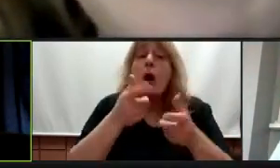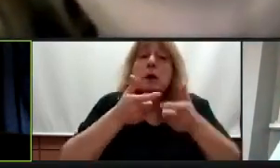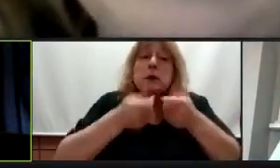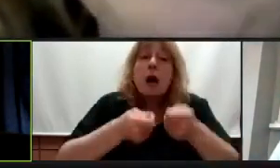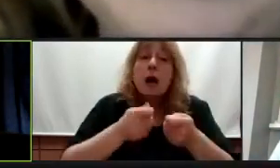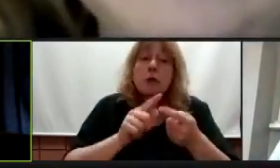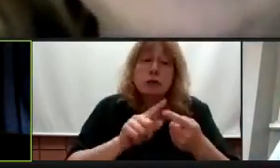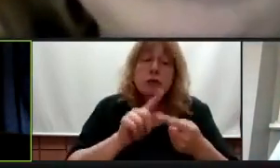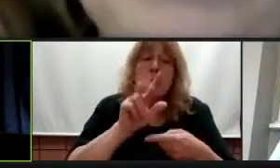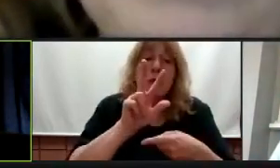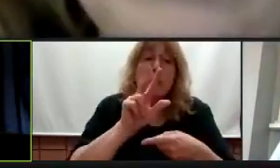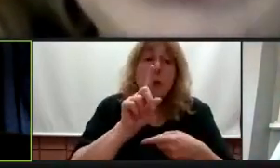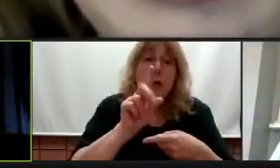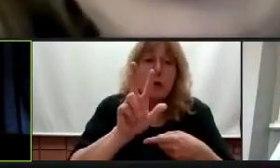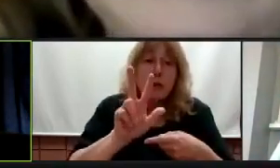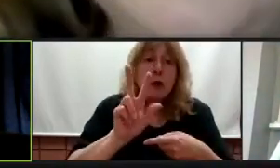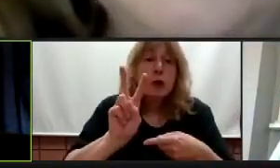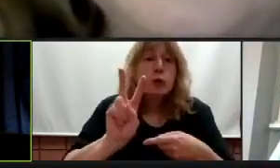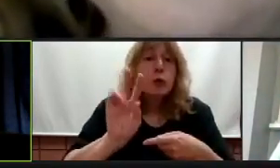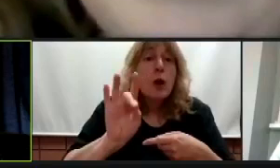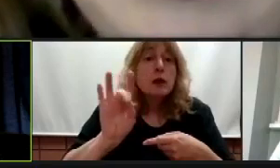313-288-2082. Again, that number is